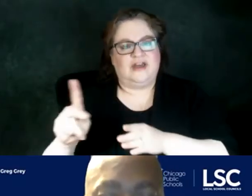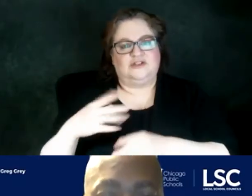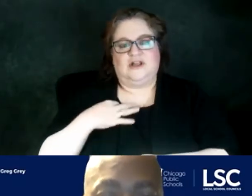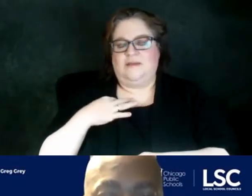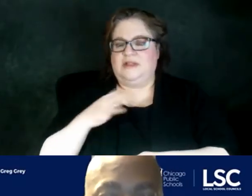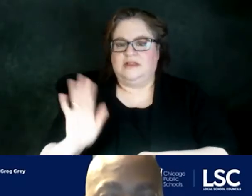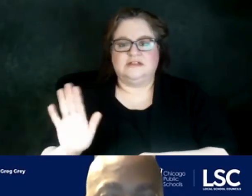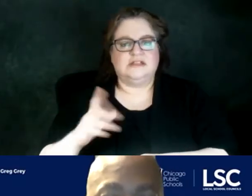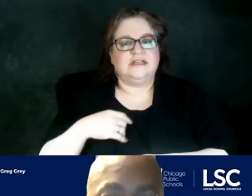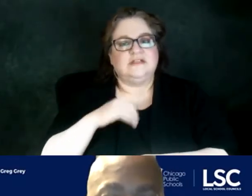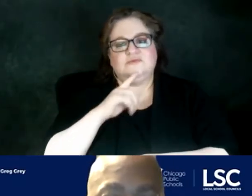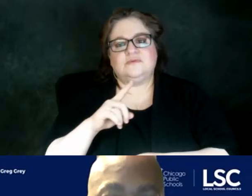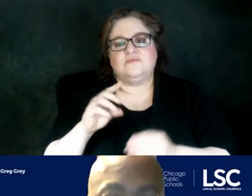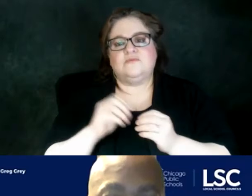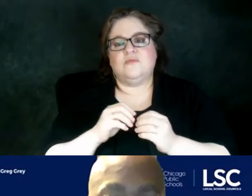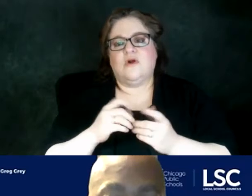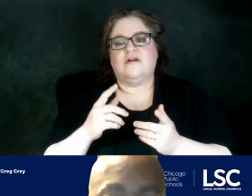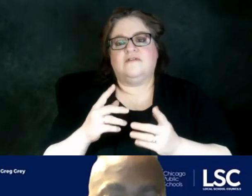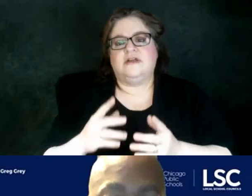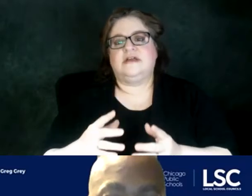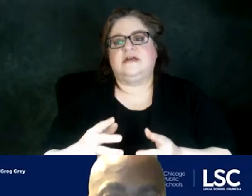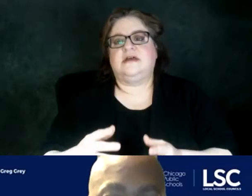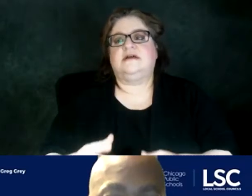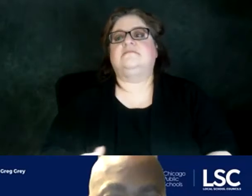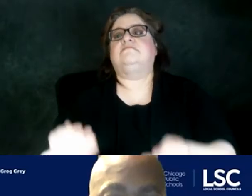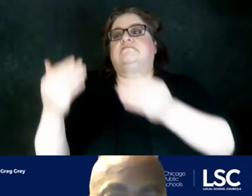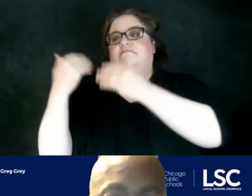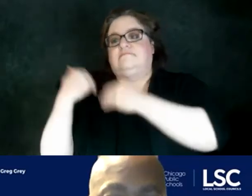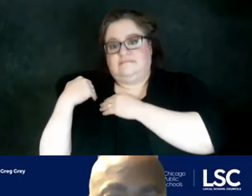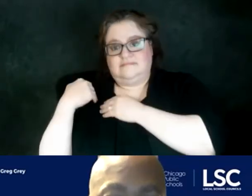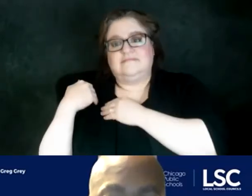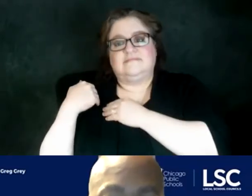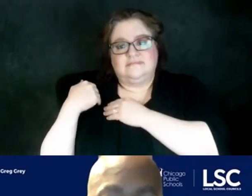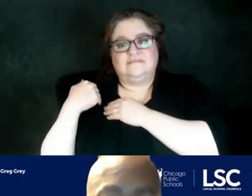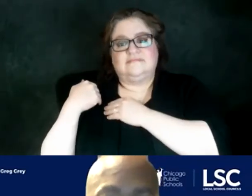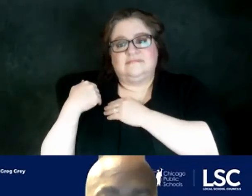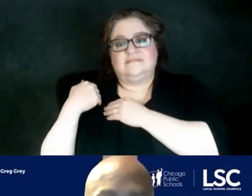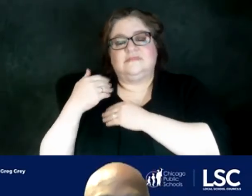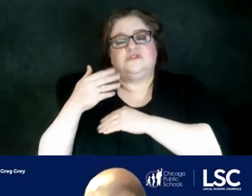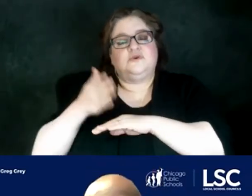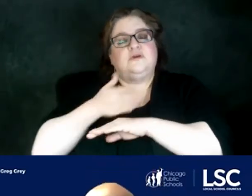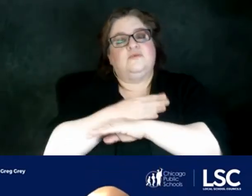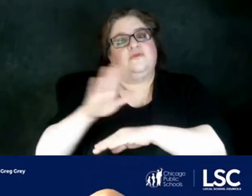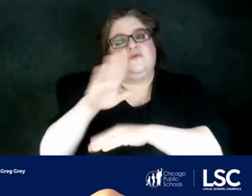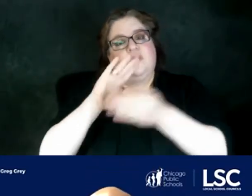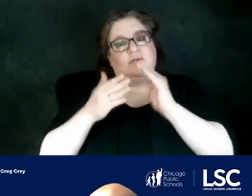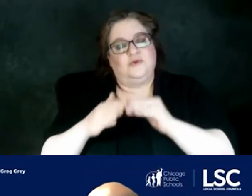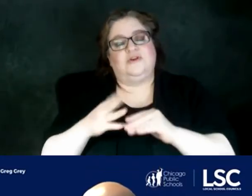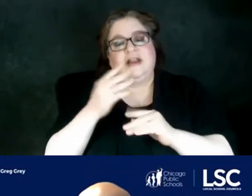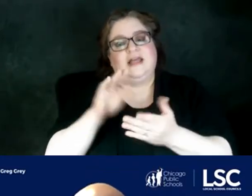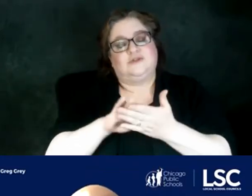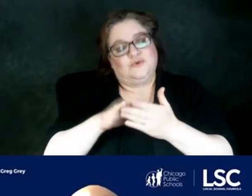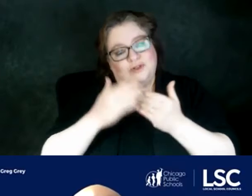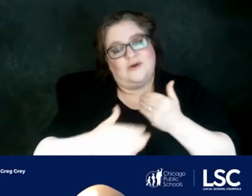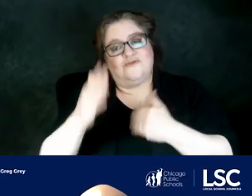as taking on a task to better your community in your school. And go for it.